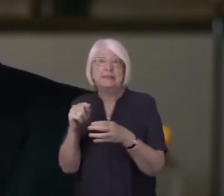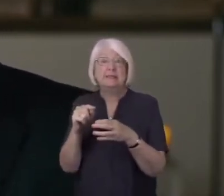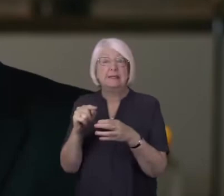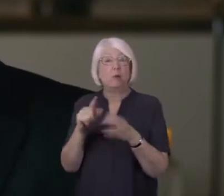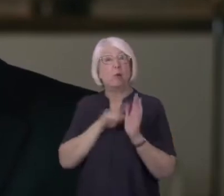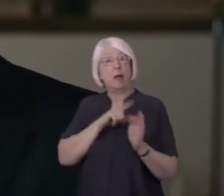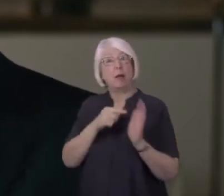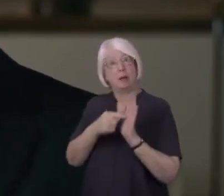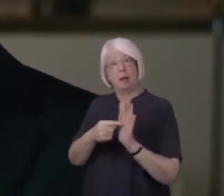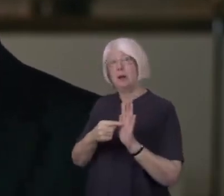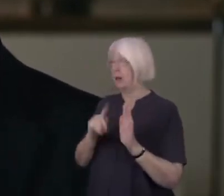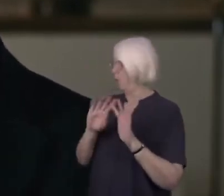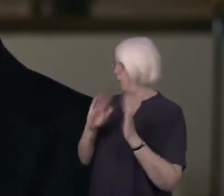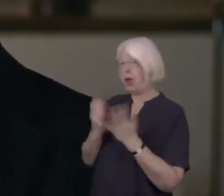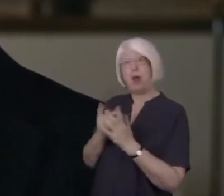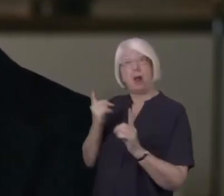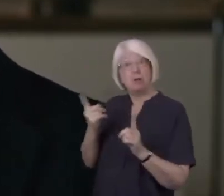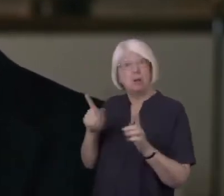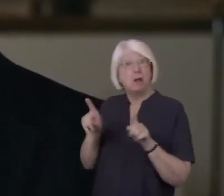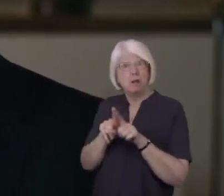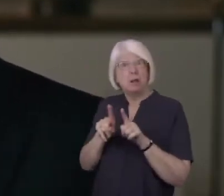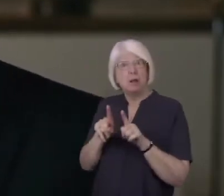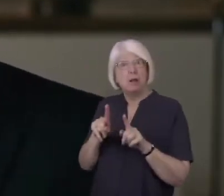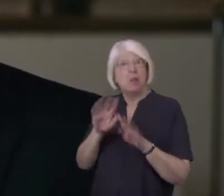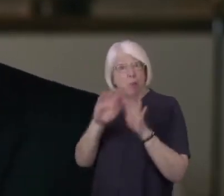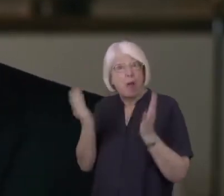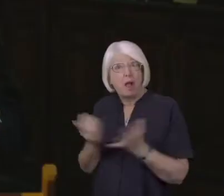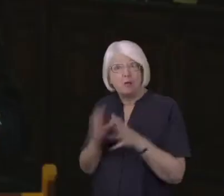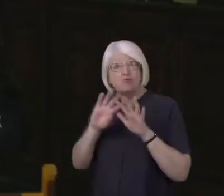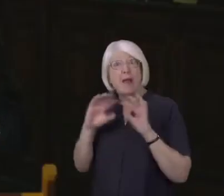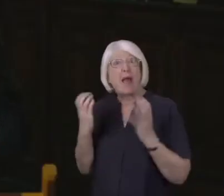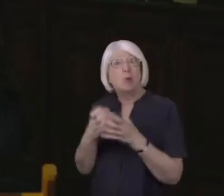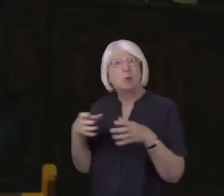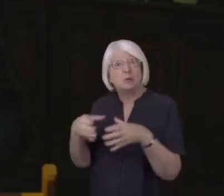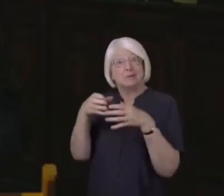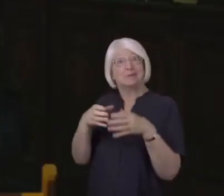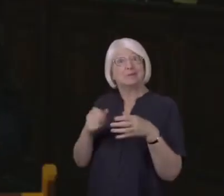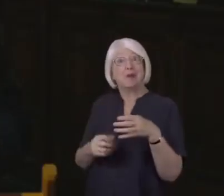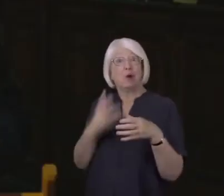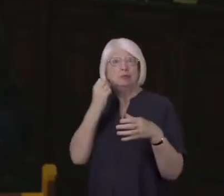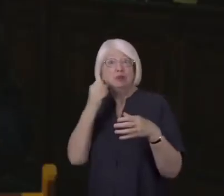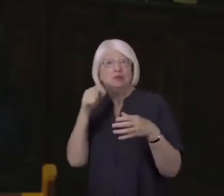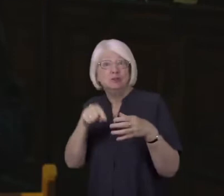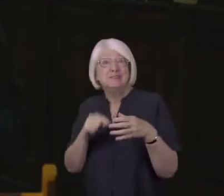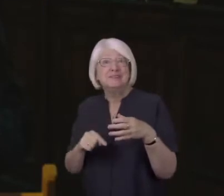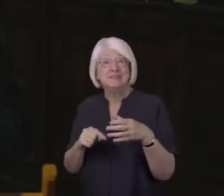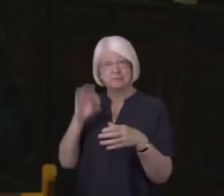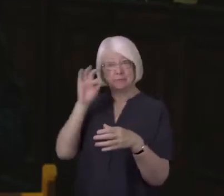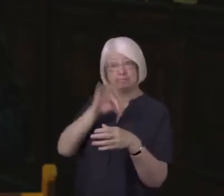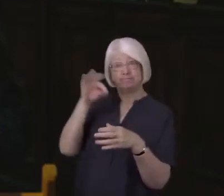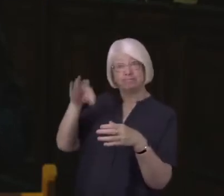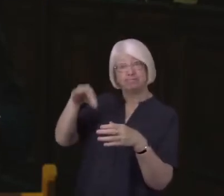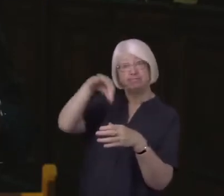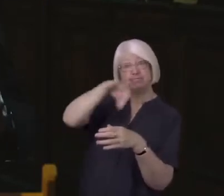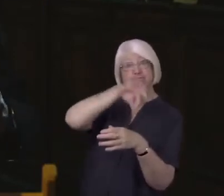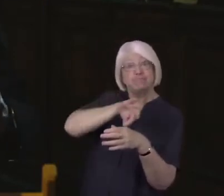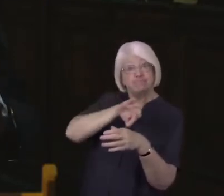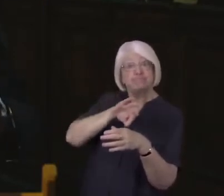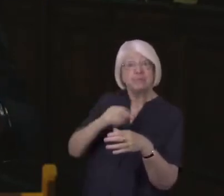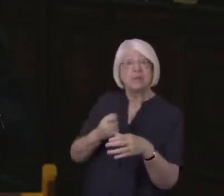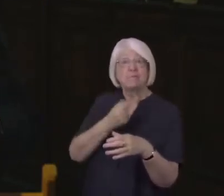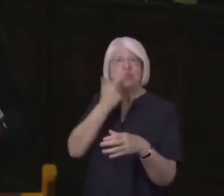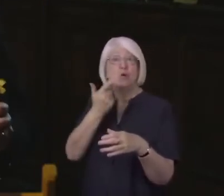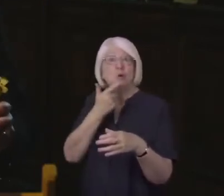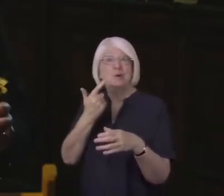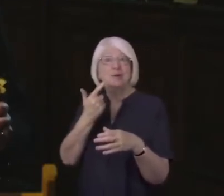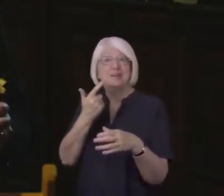point of the orange, because it's round and it's like the world. They have the fruit of the earth on